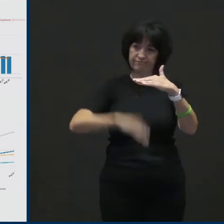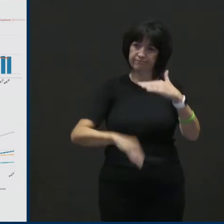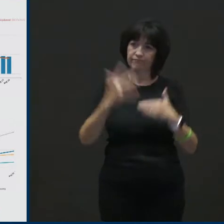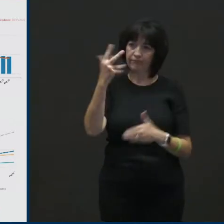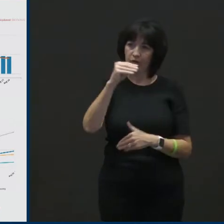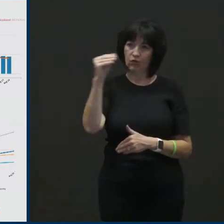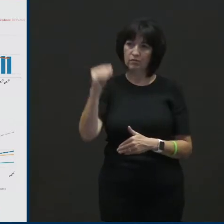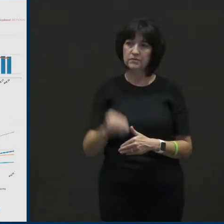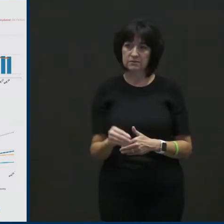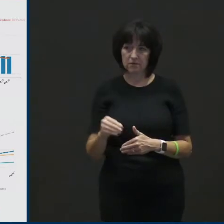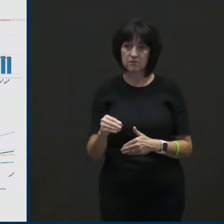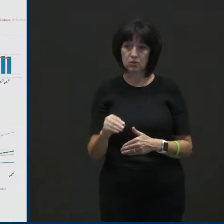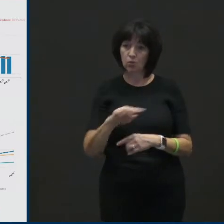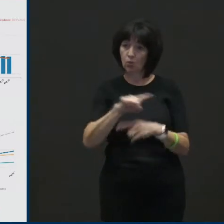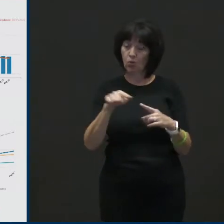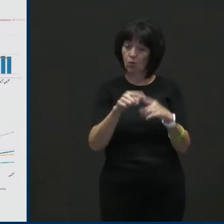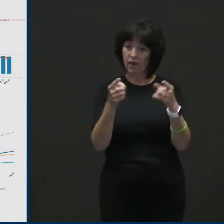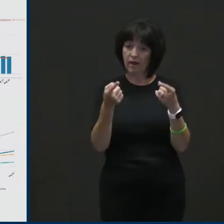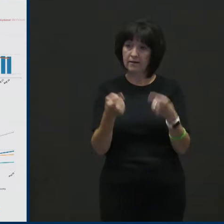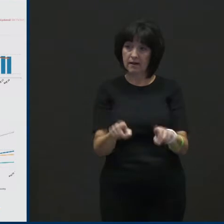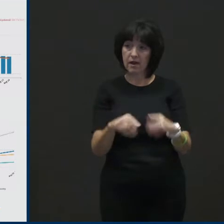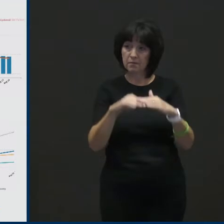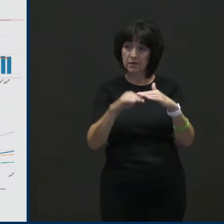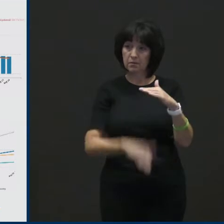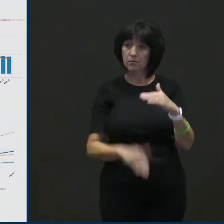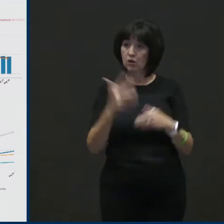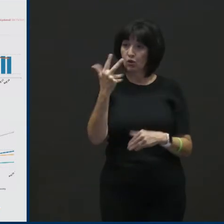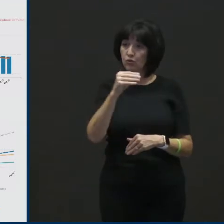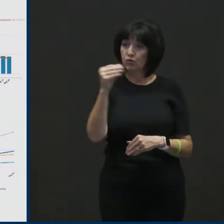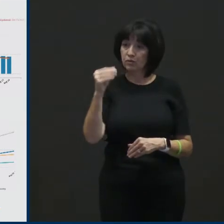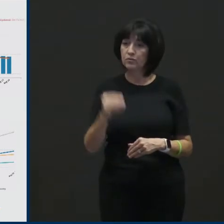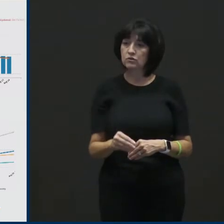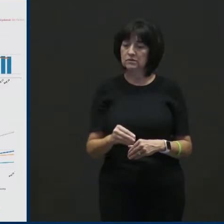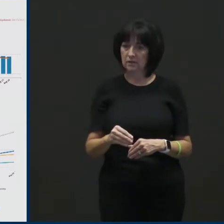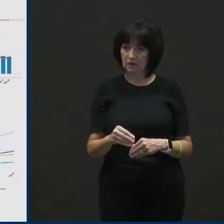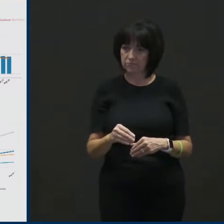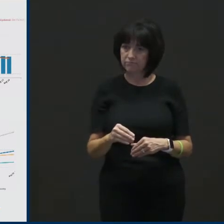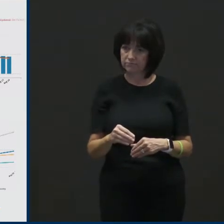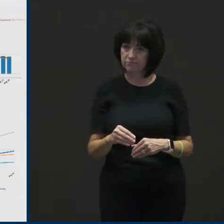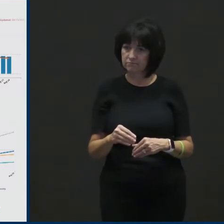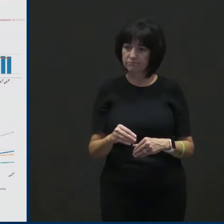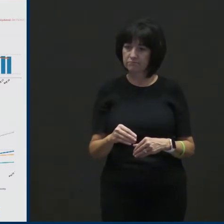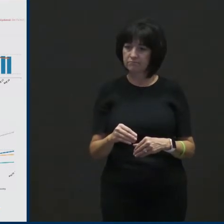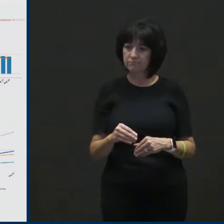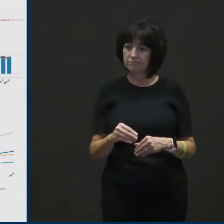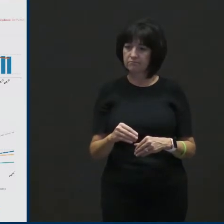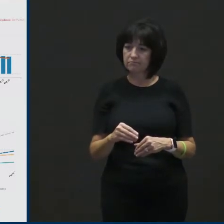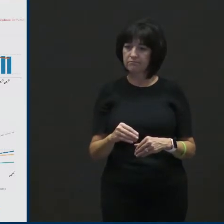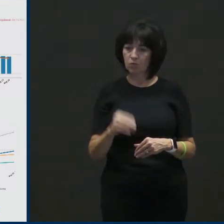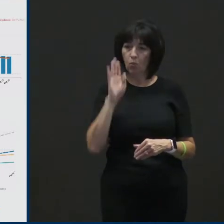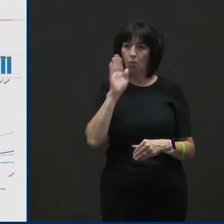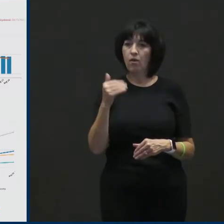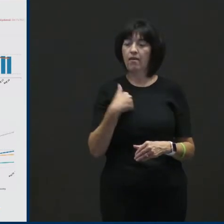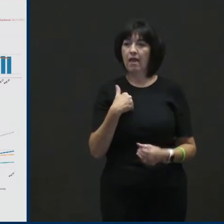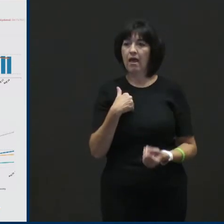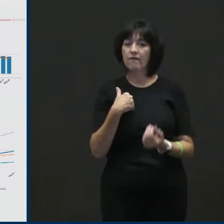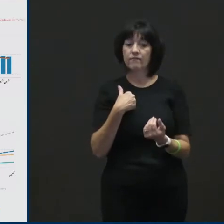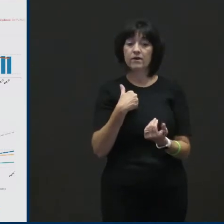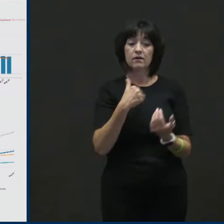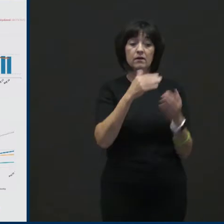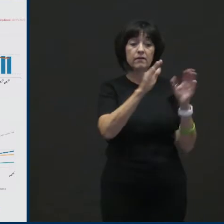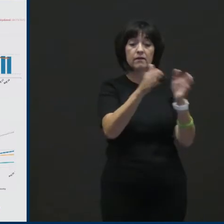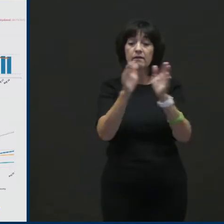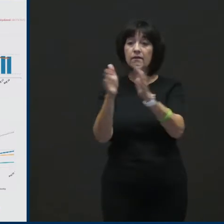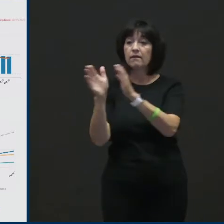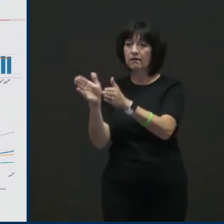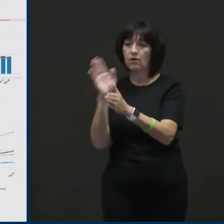below 3% on our educational opening criteria, we'll have 2 green lights and 1 yellow and be in a